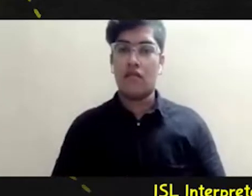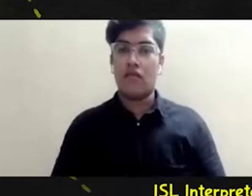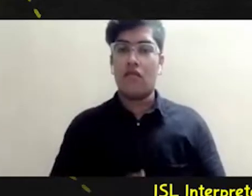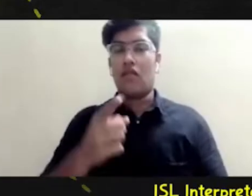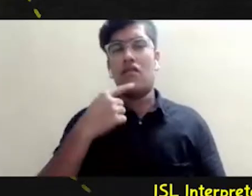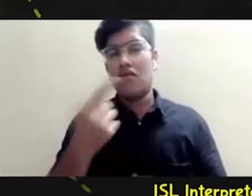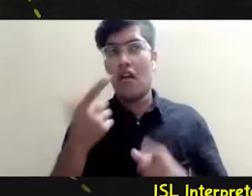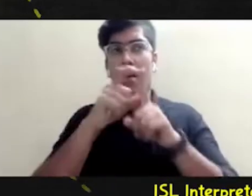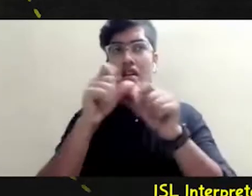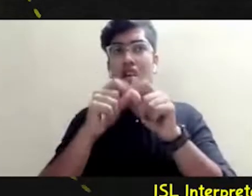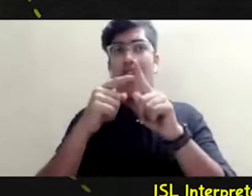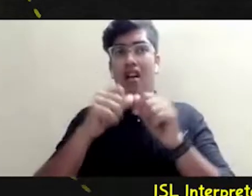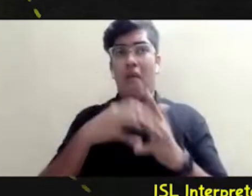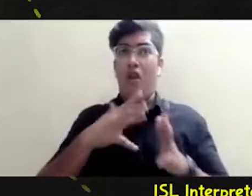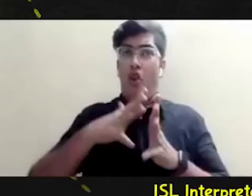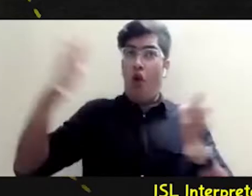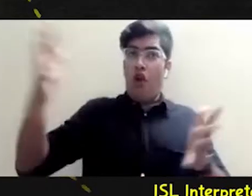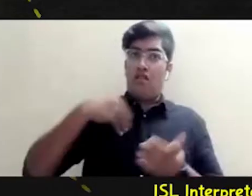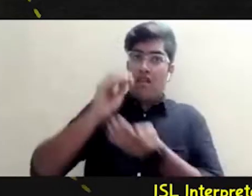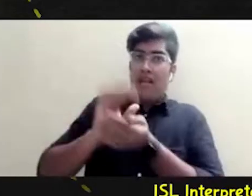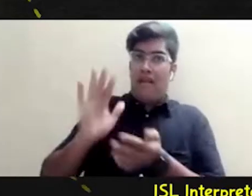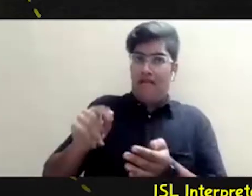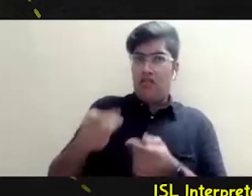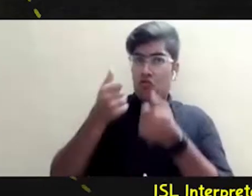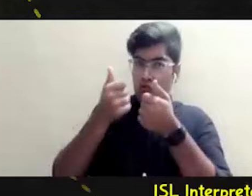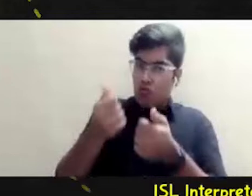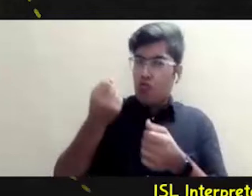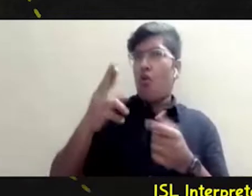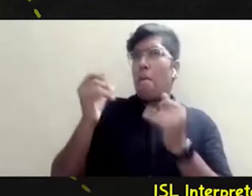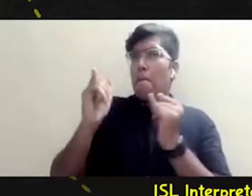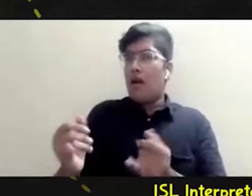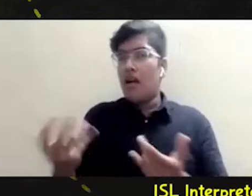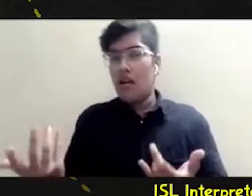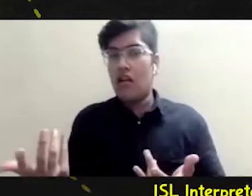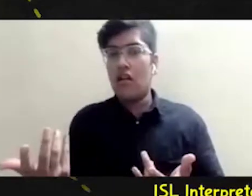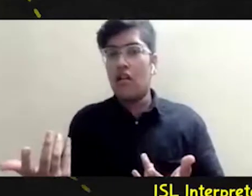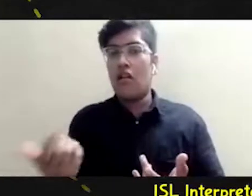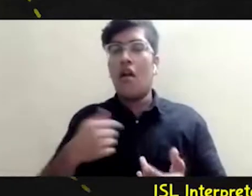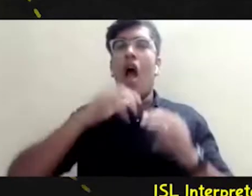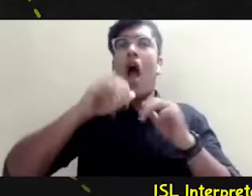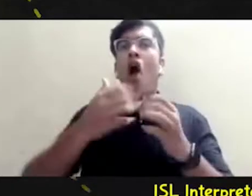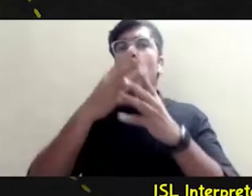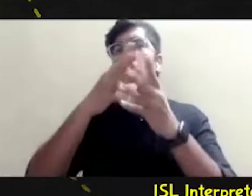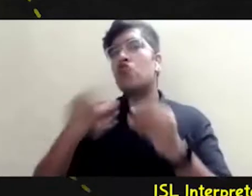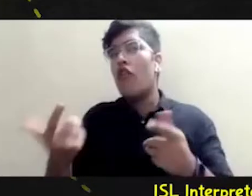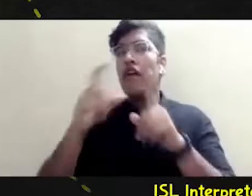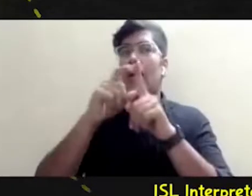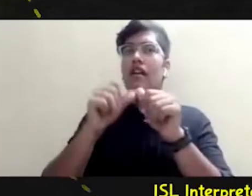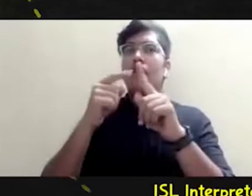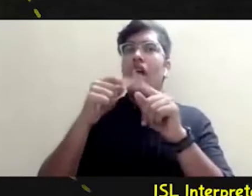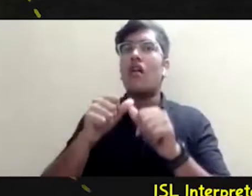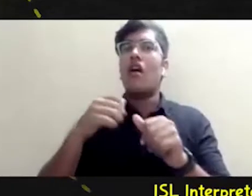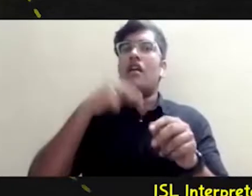Is it actually good to have a lot of data? How do we discern between situations that require data and don't require